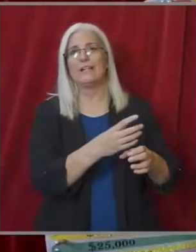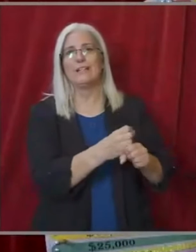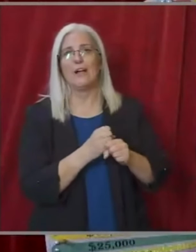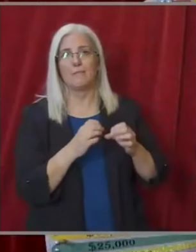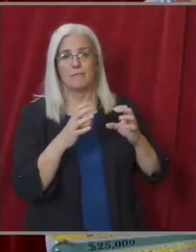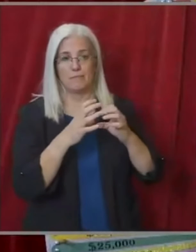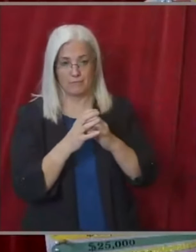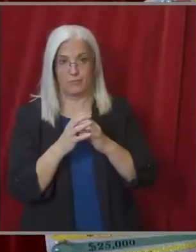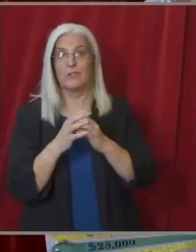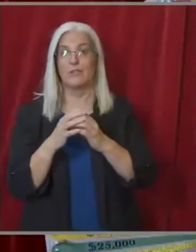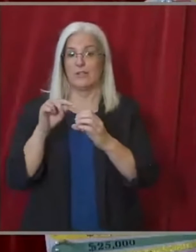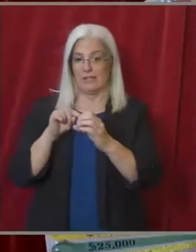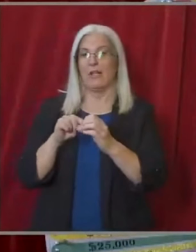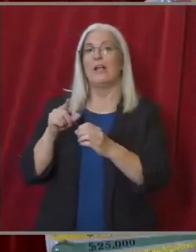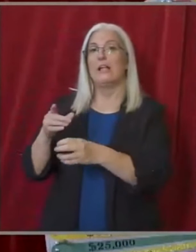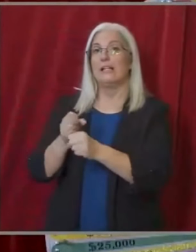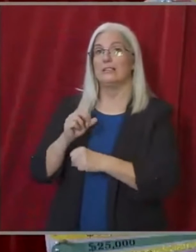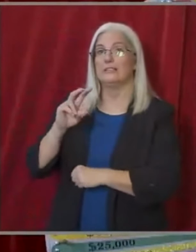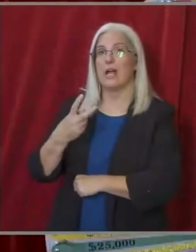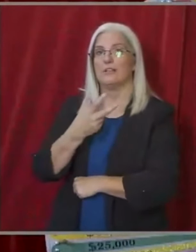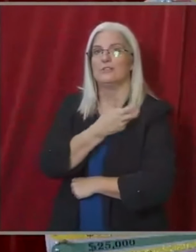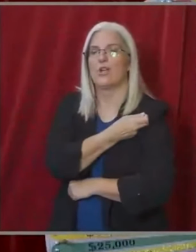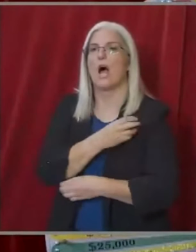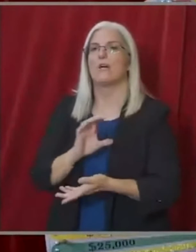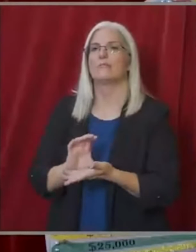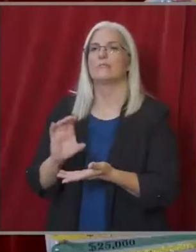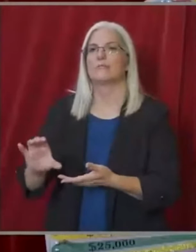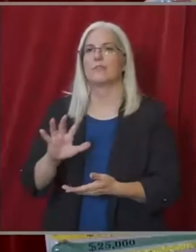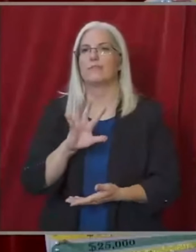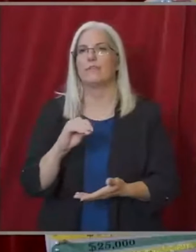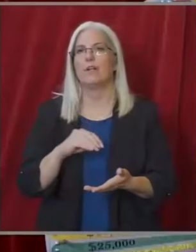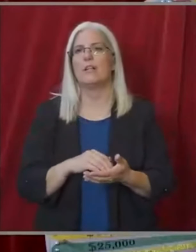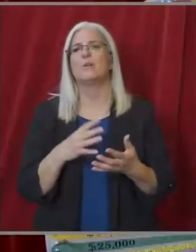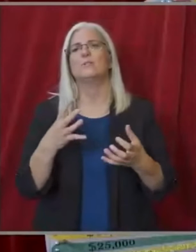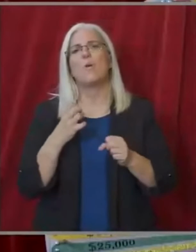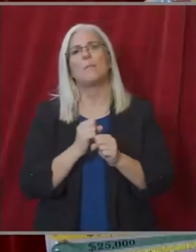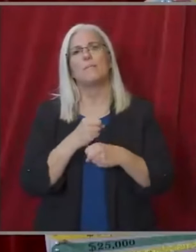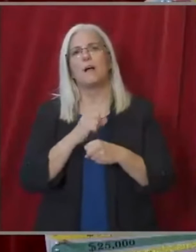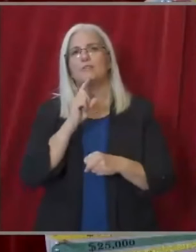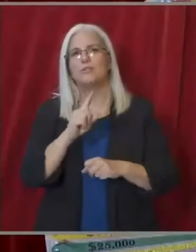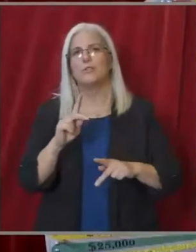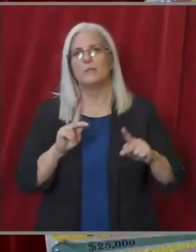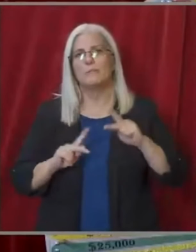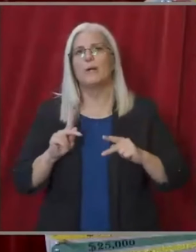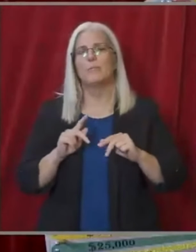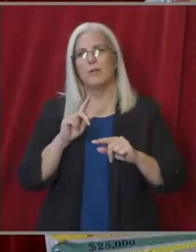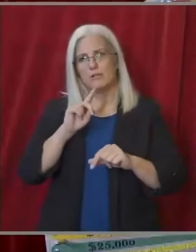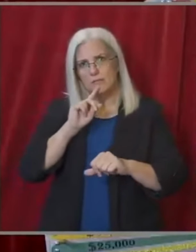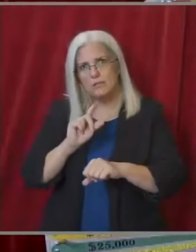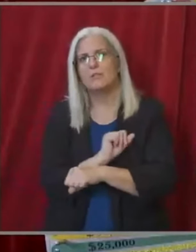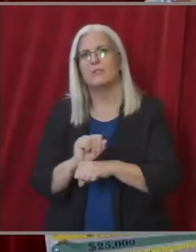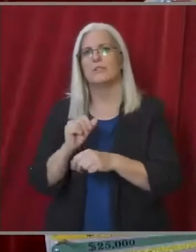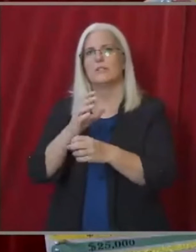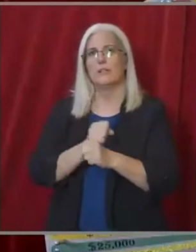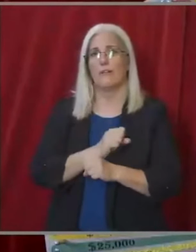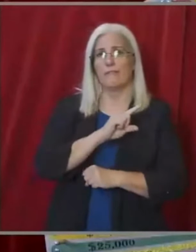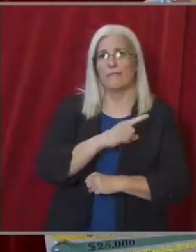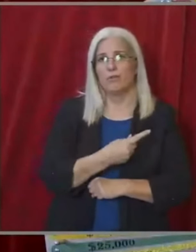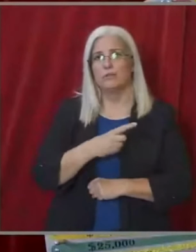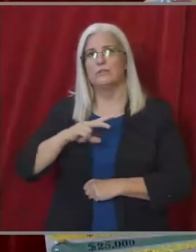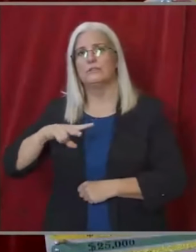always stipulation. We want people to follow through. And so with that, we will start with